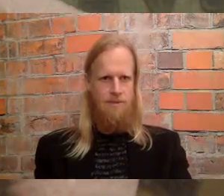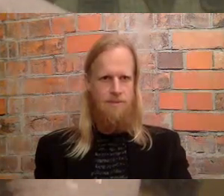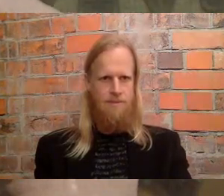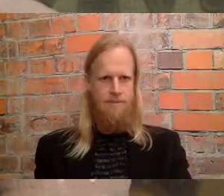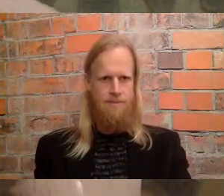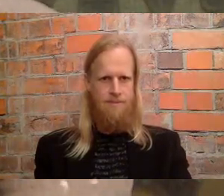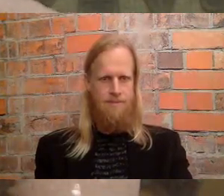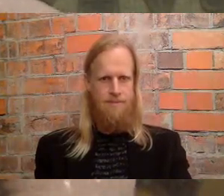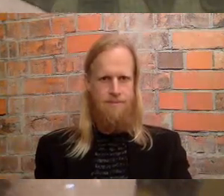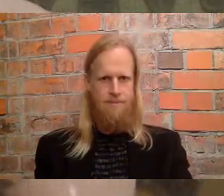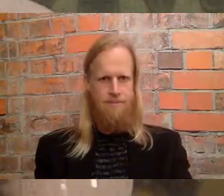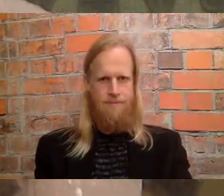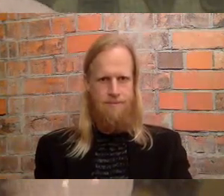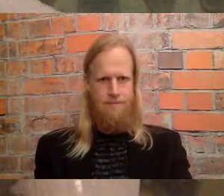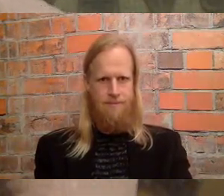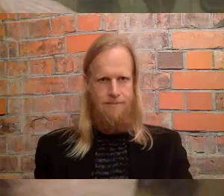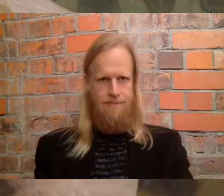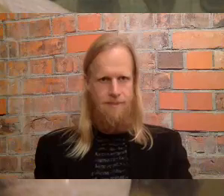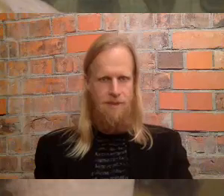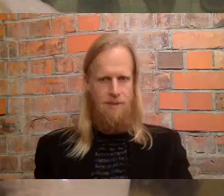Why am I here?